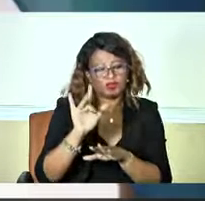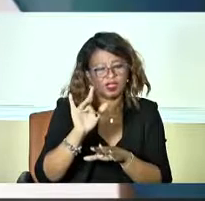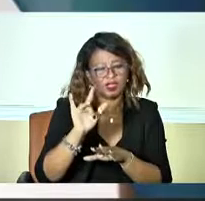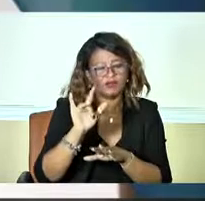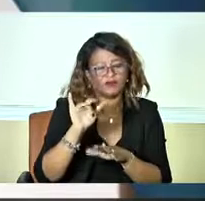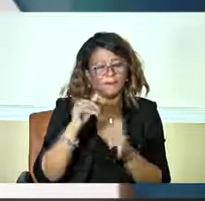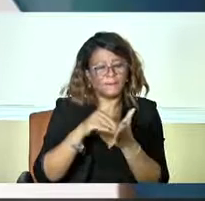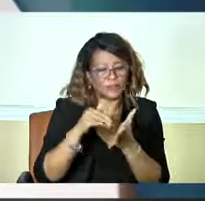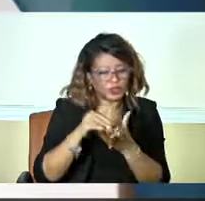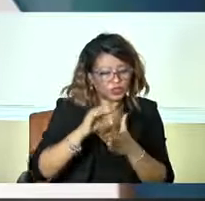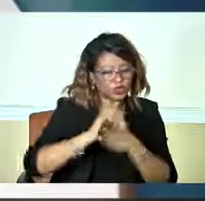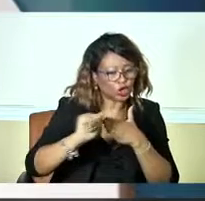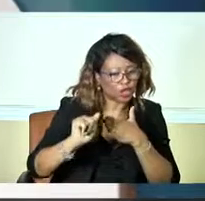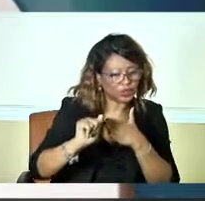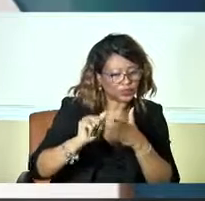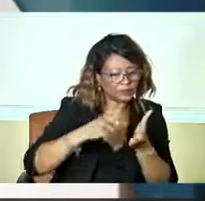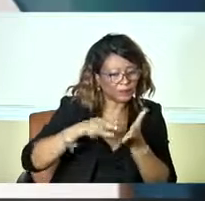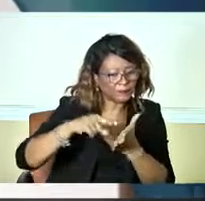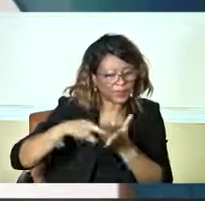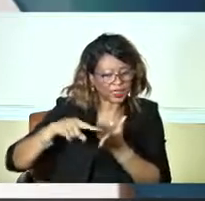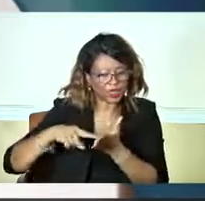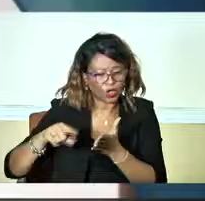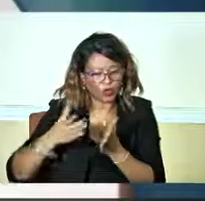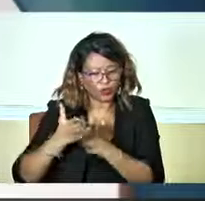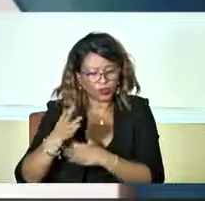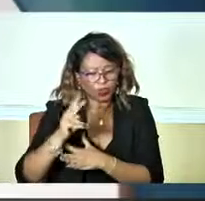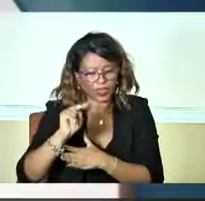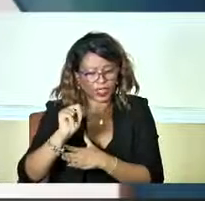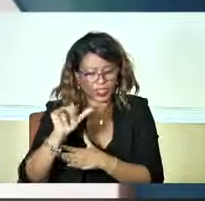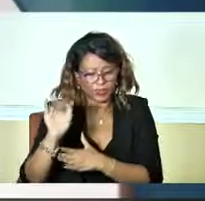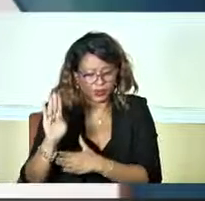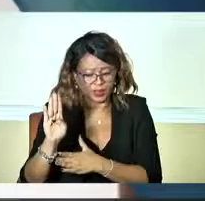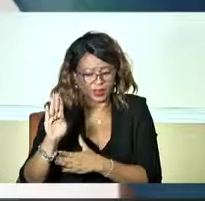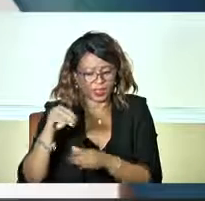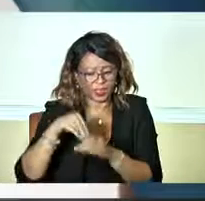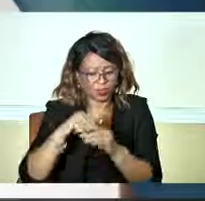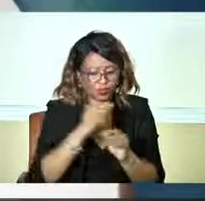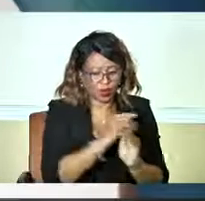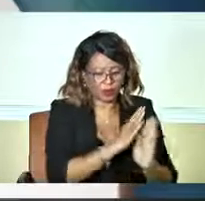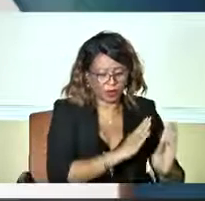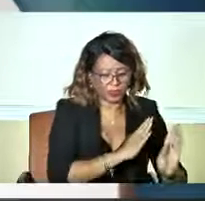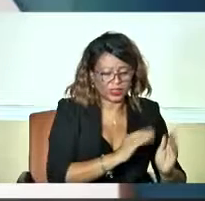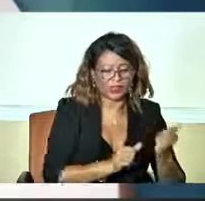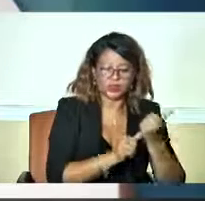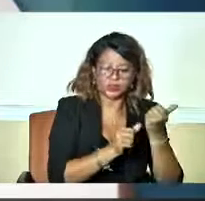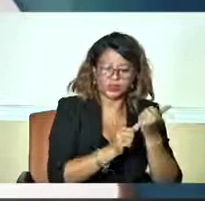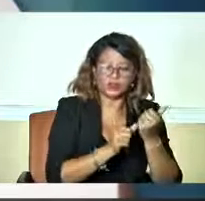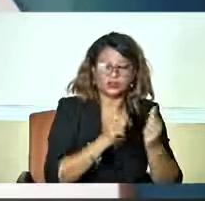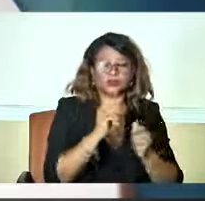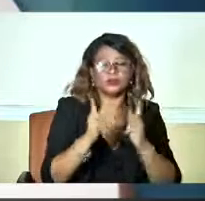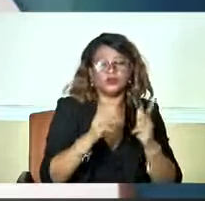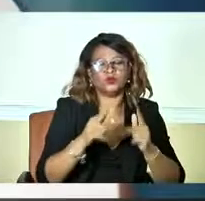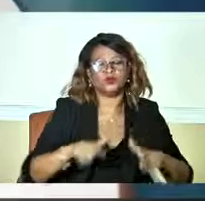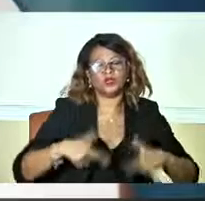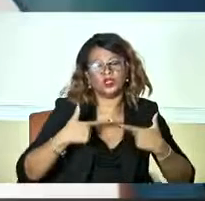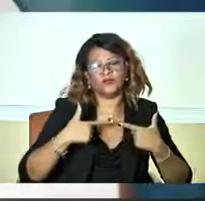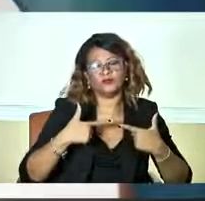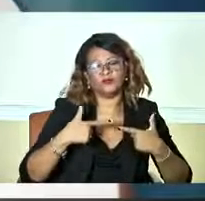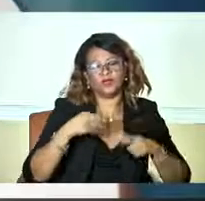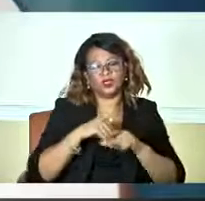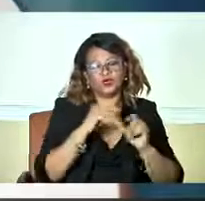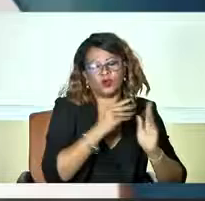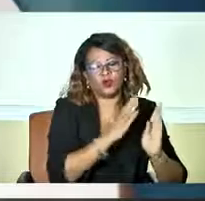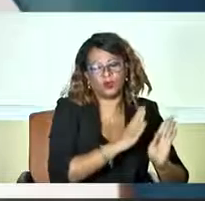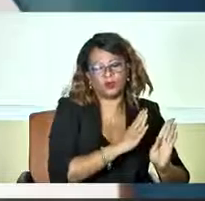million has been paid out through NIB in Grand Bahama to assist residents affected